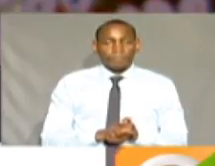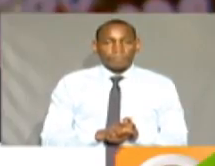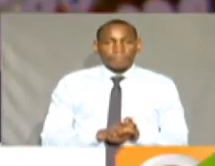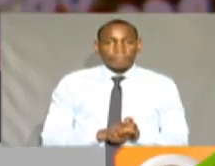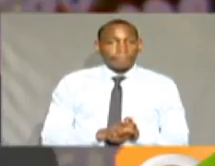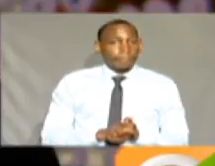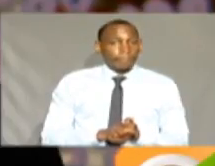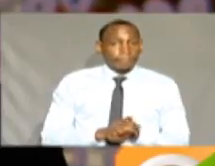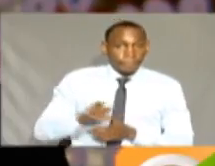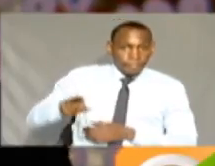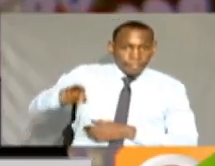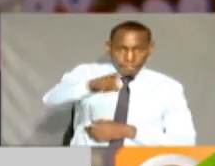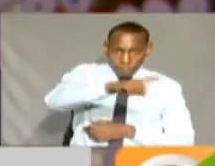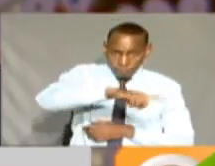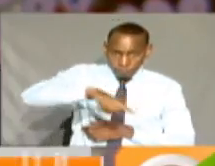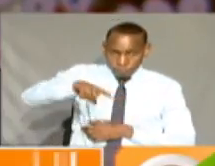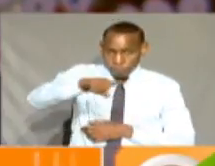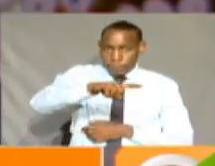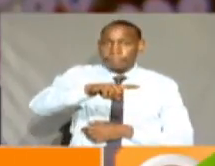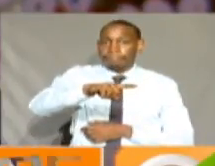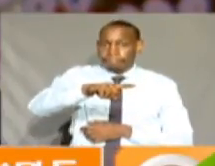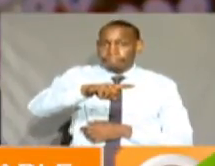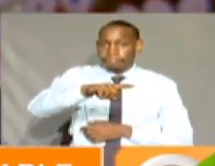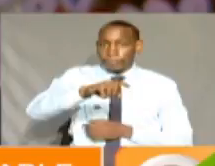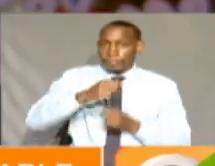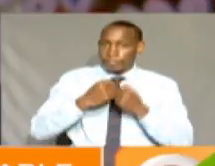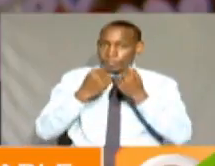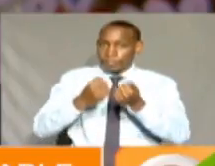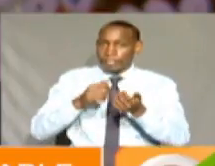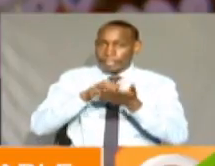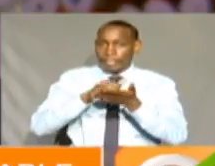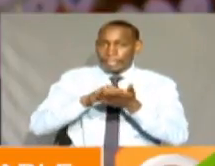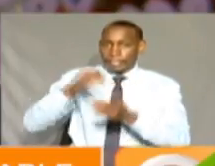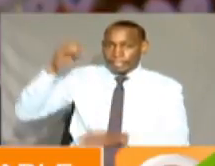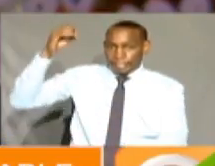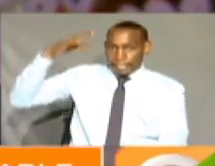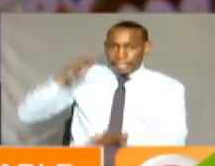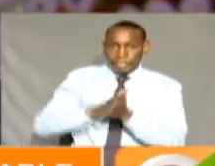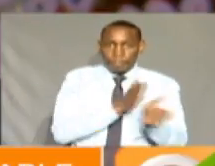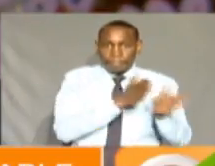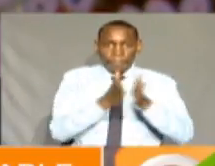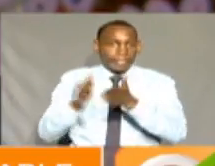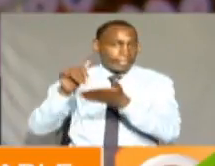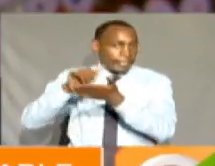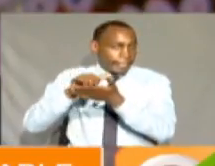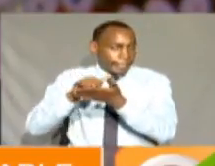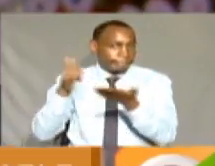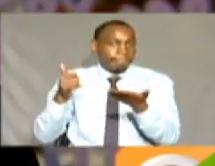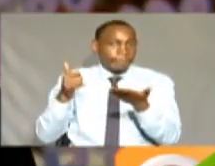We believe strongly that energy policies, energy plans will be